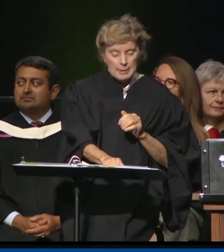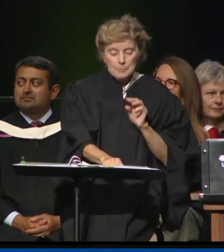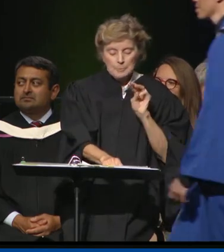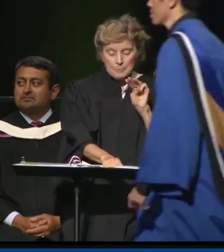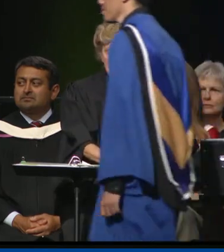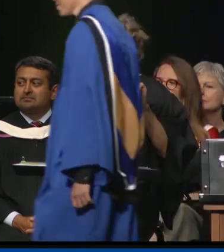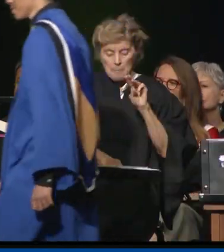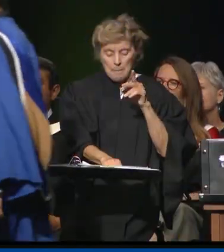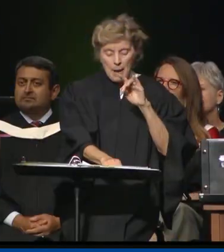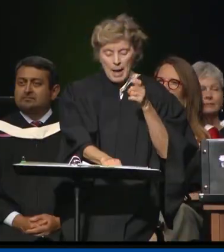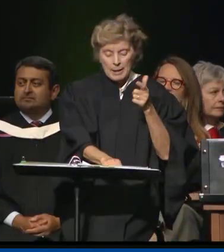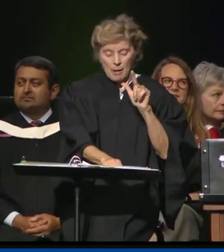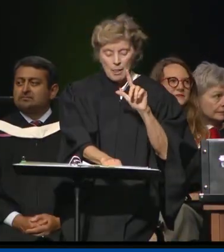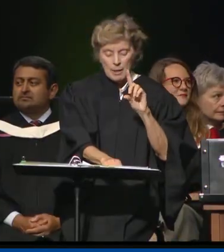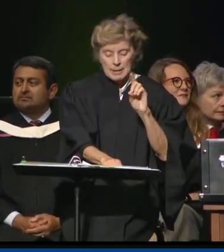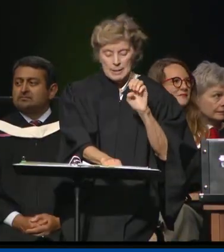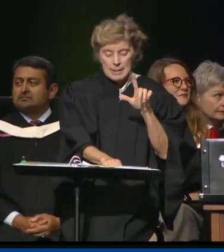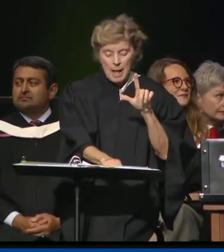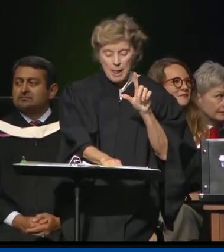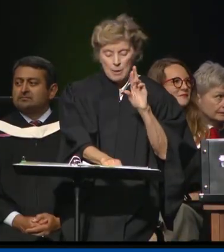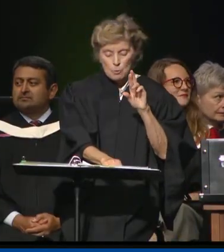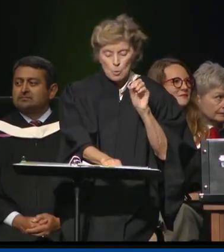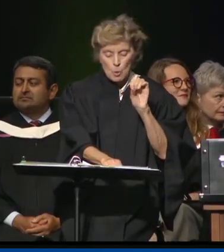Michael Del Rosario.